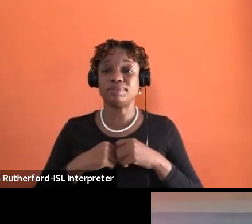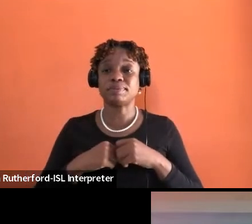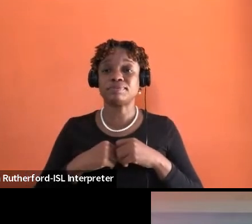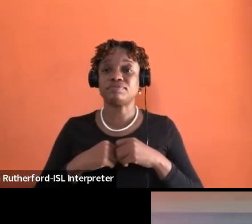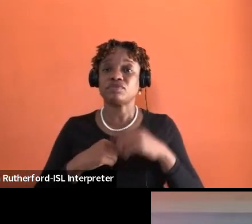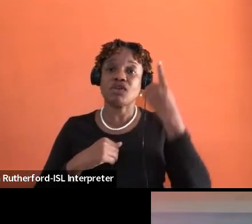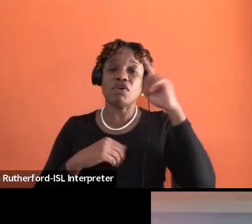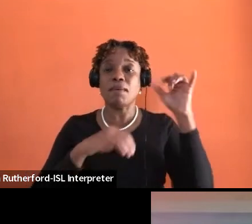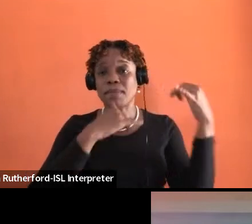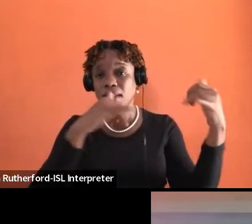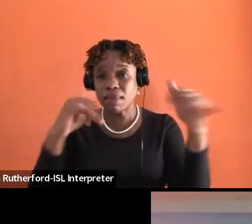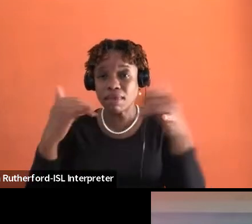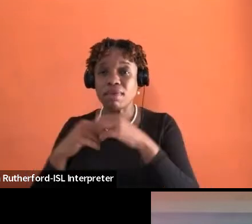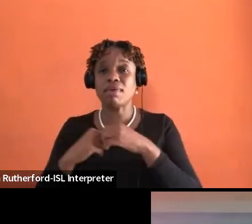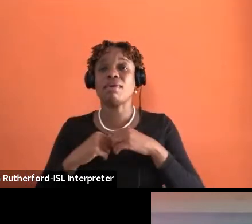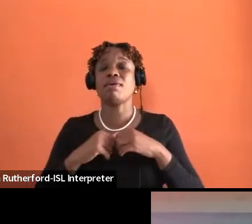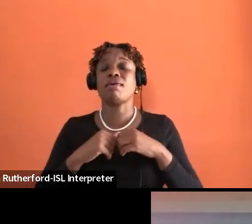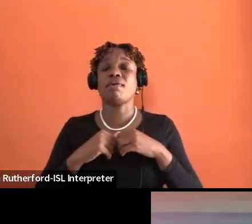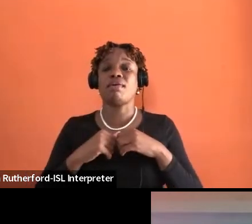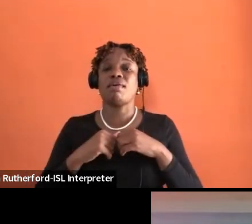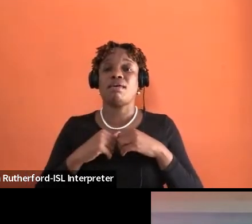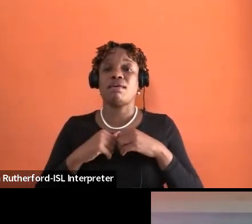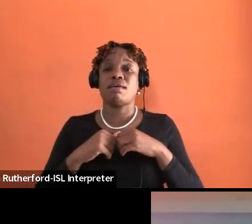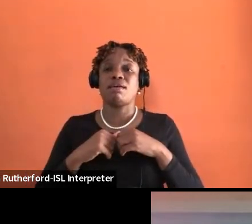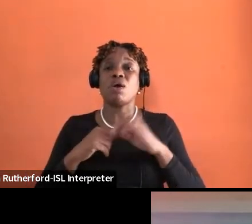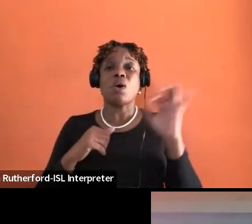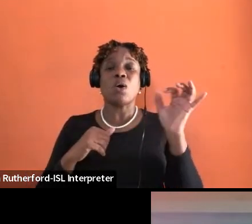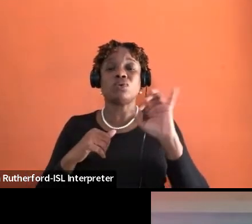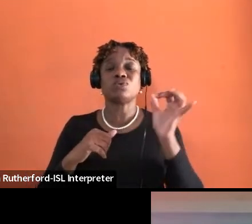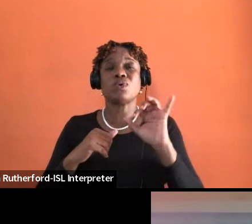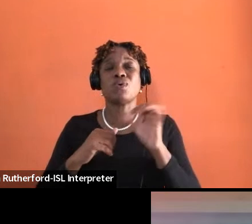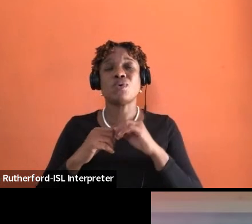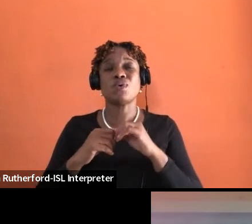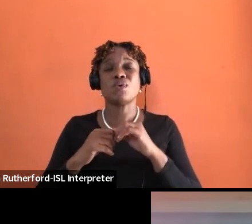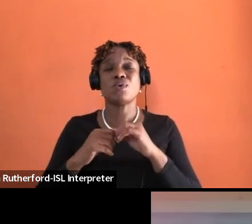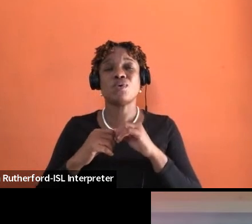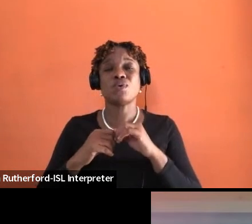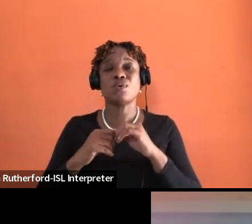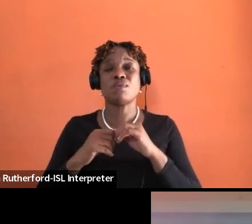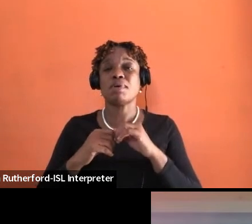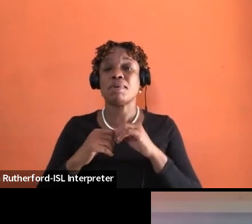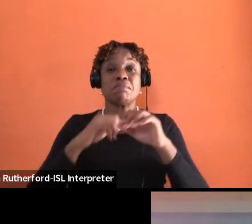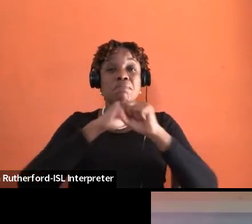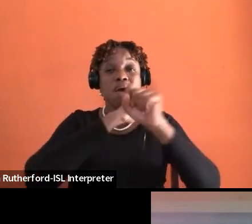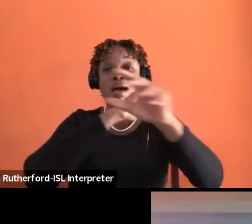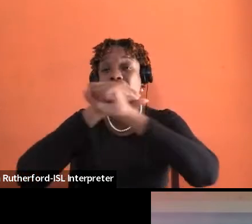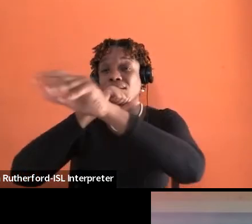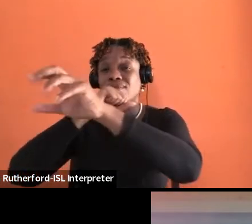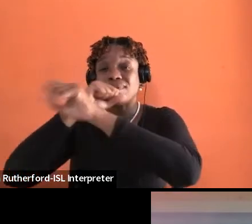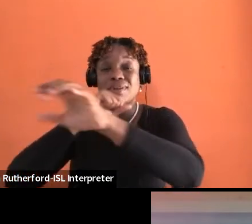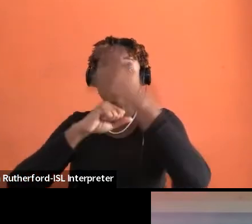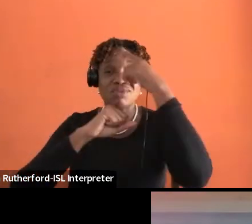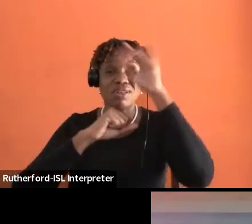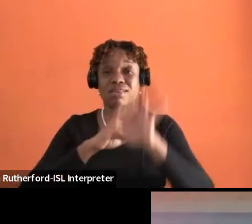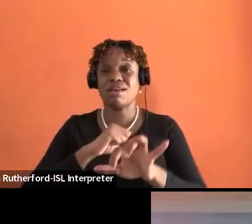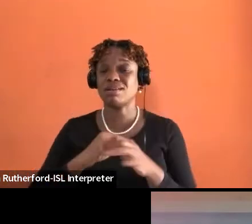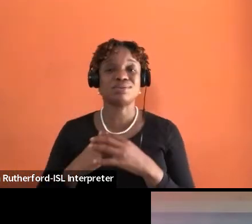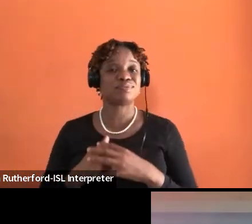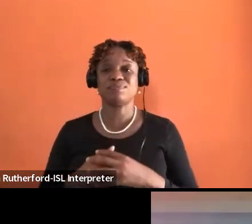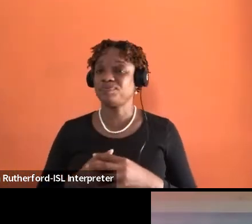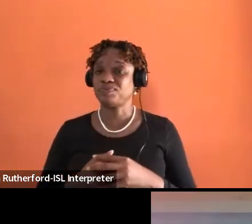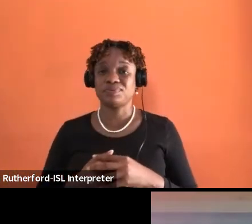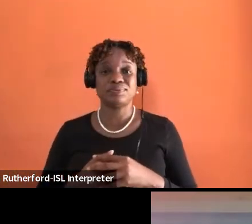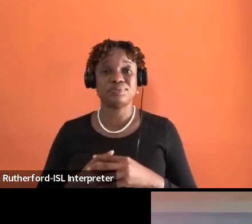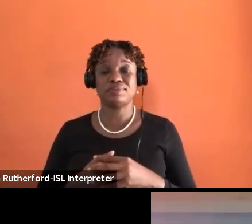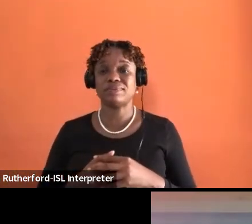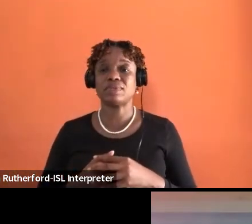and there's no representation enough, whether within media, social media. If we could have some